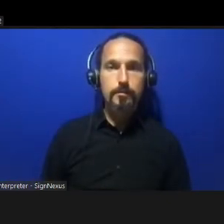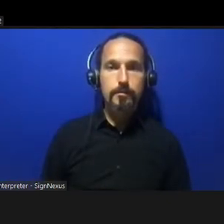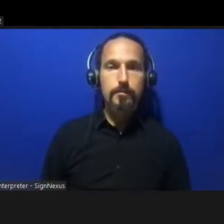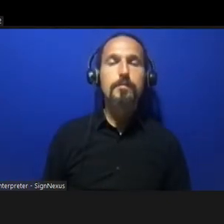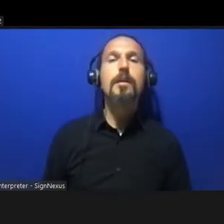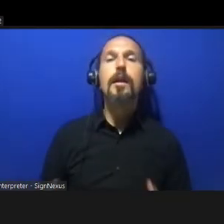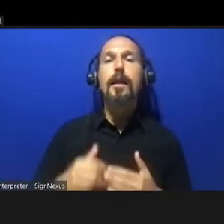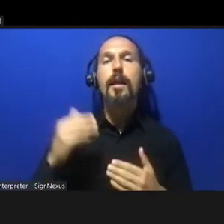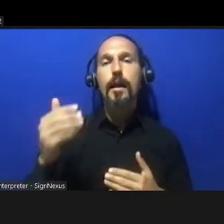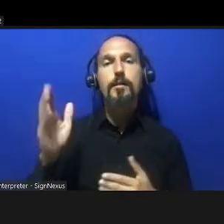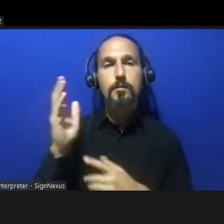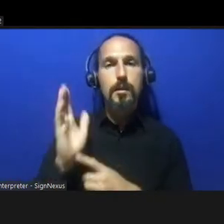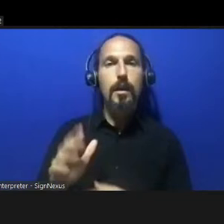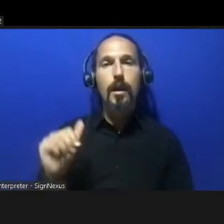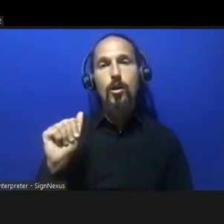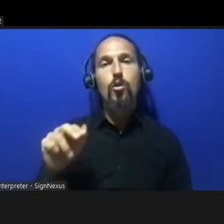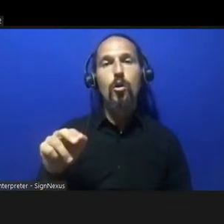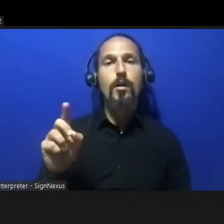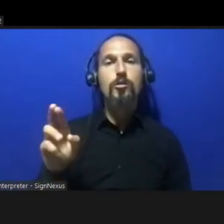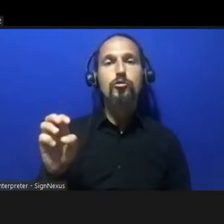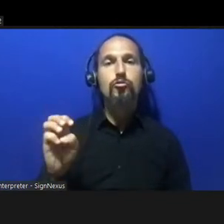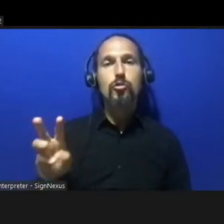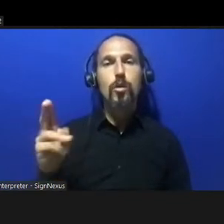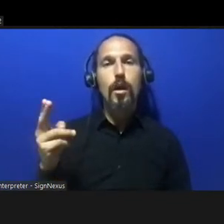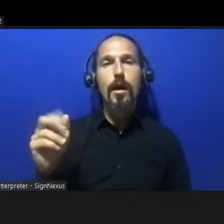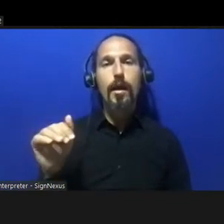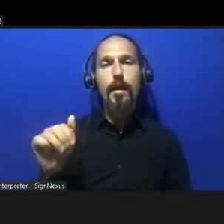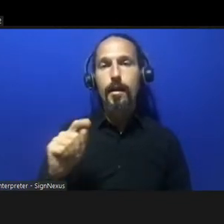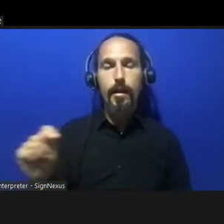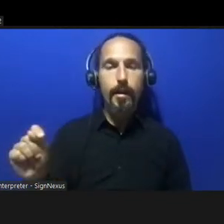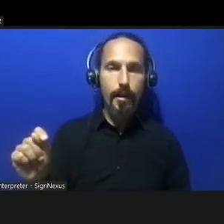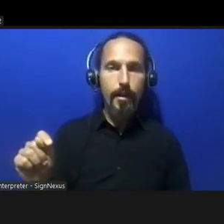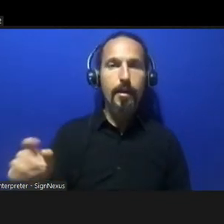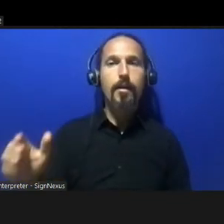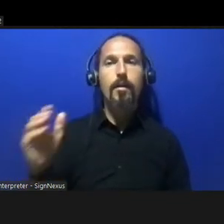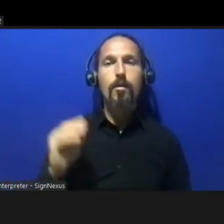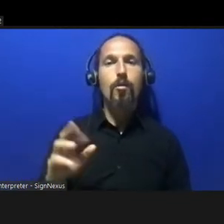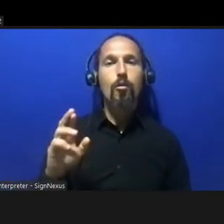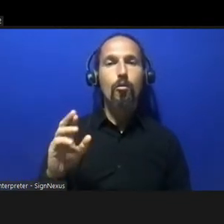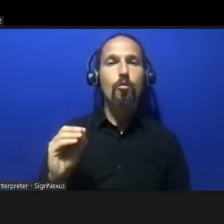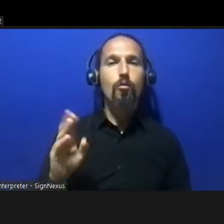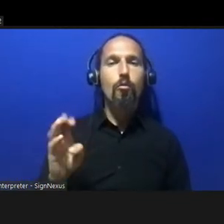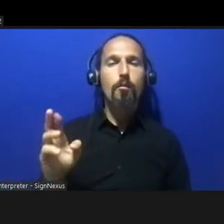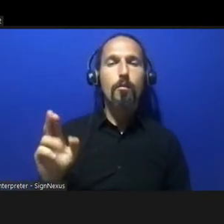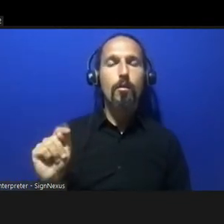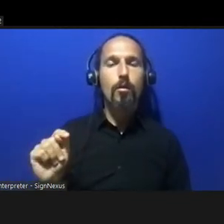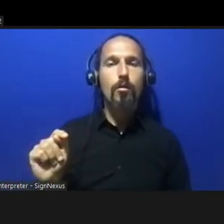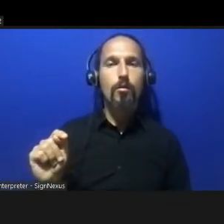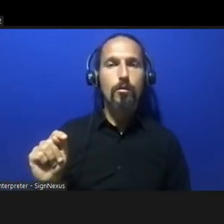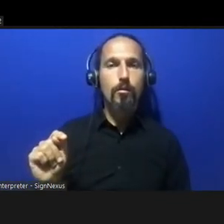our next speaker is andrew hyatt followed by robert arnone